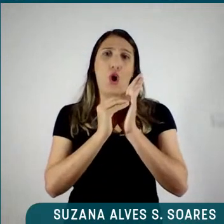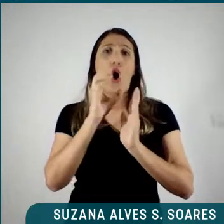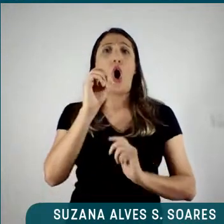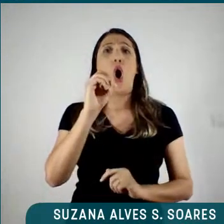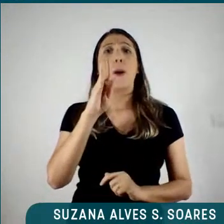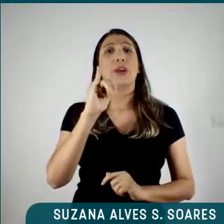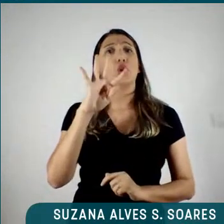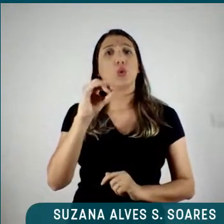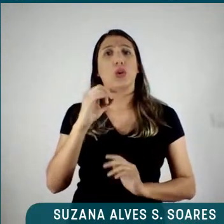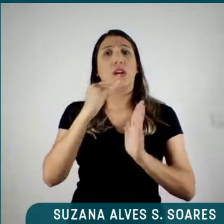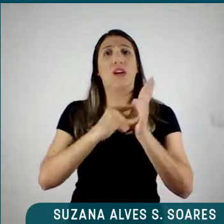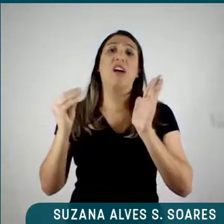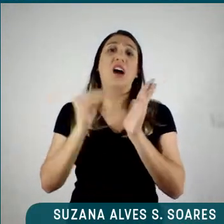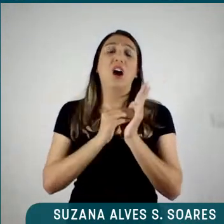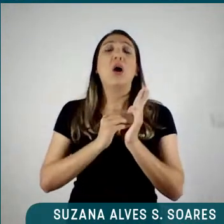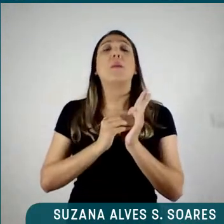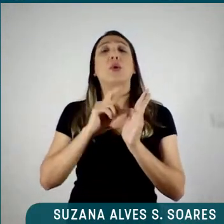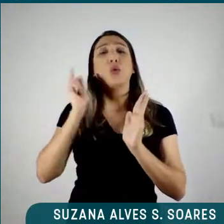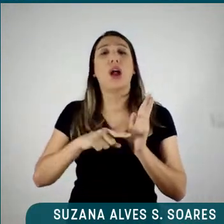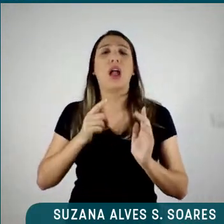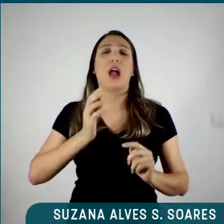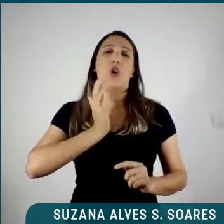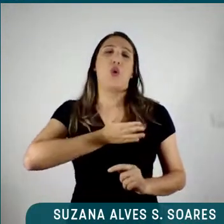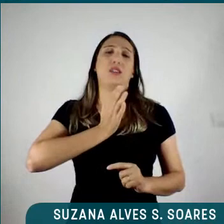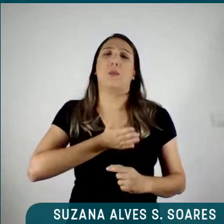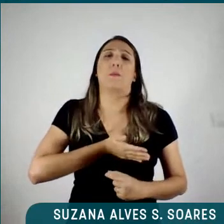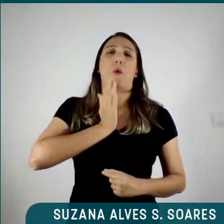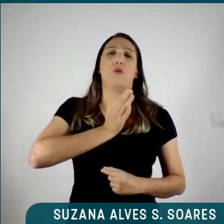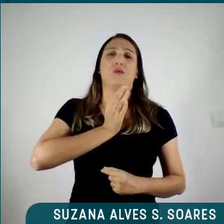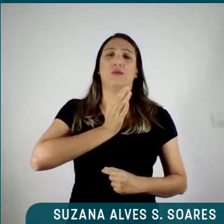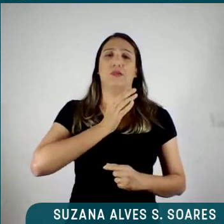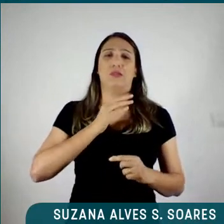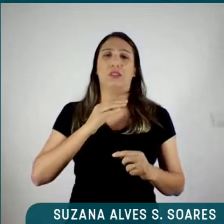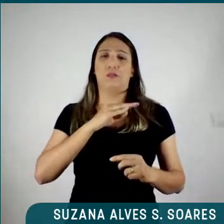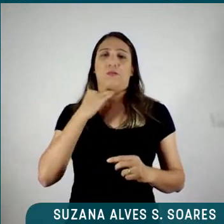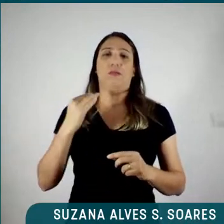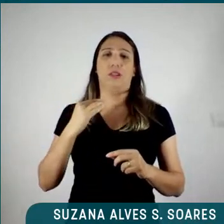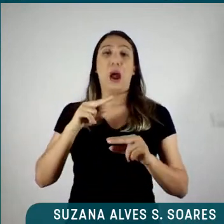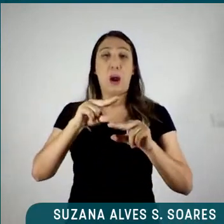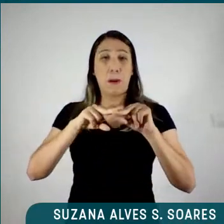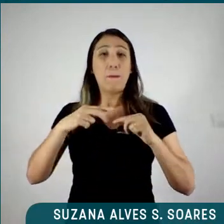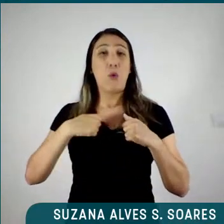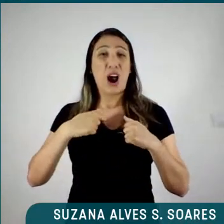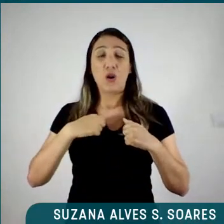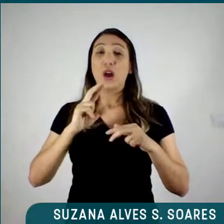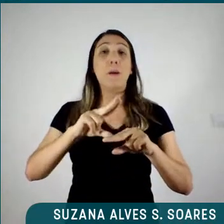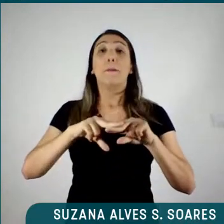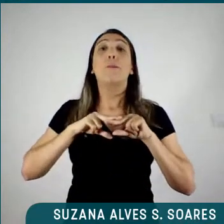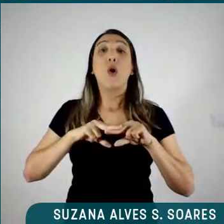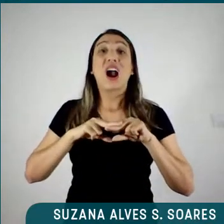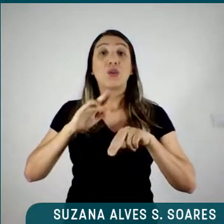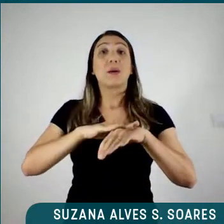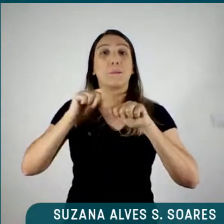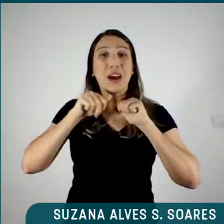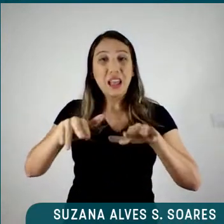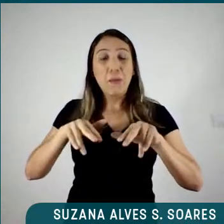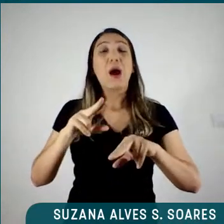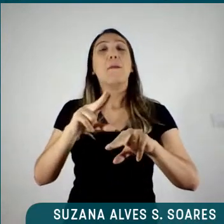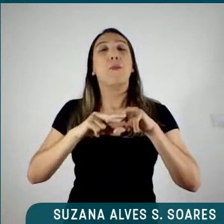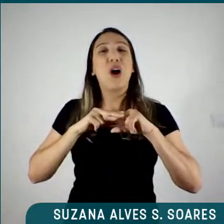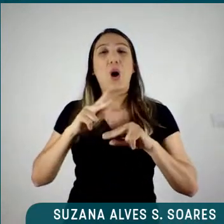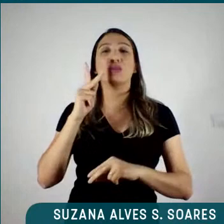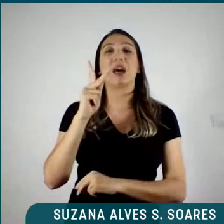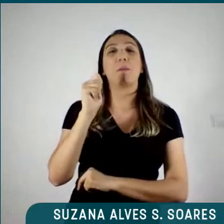was used in the 80s. And she died without a name. Her death does not have